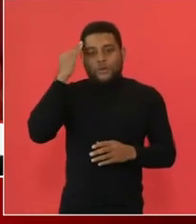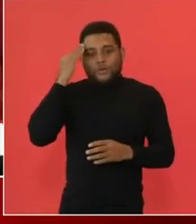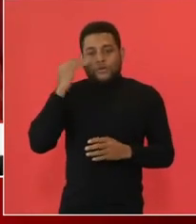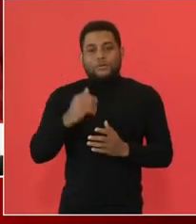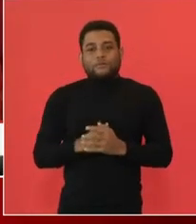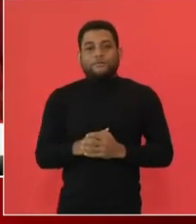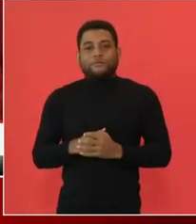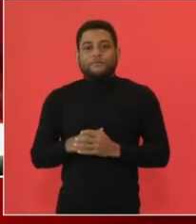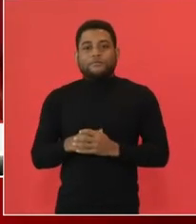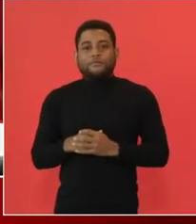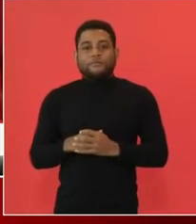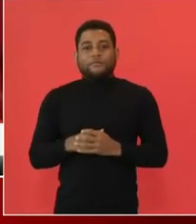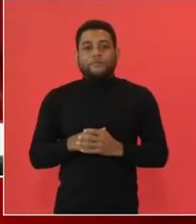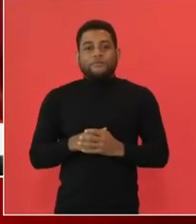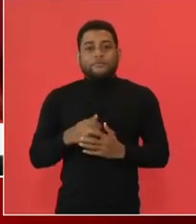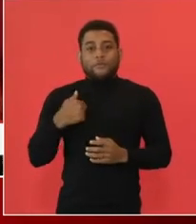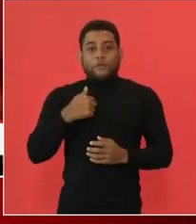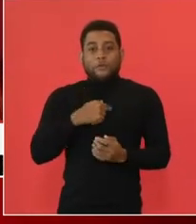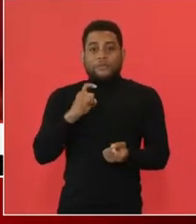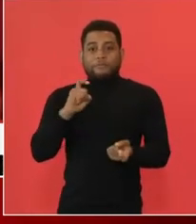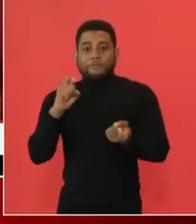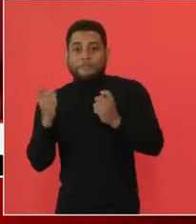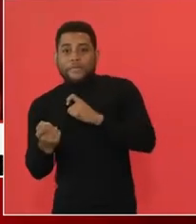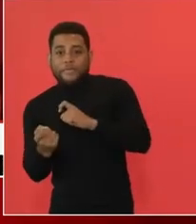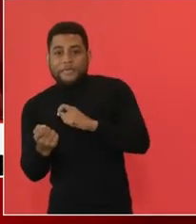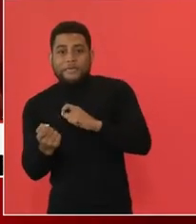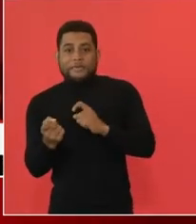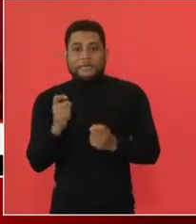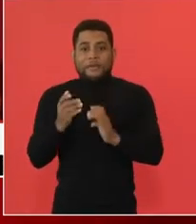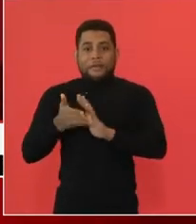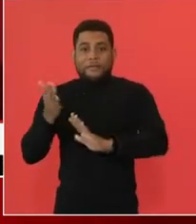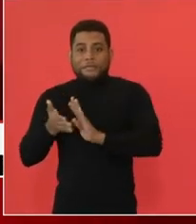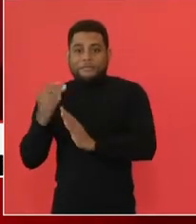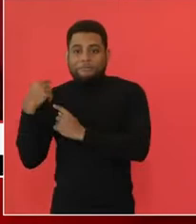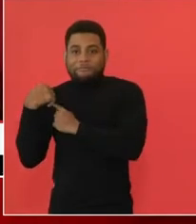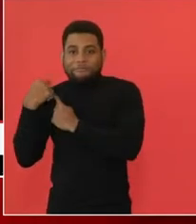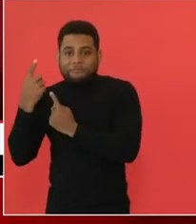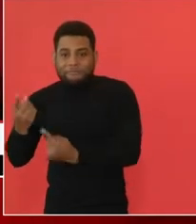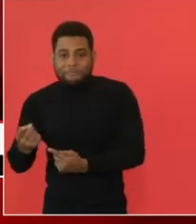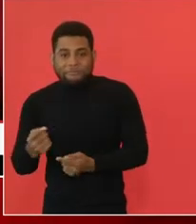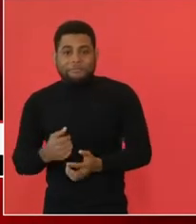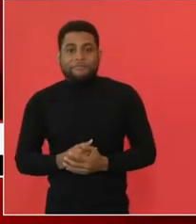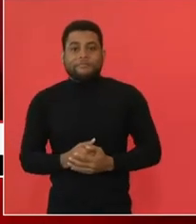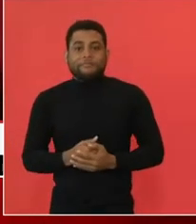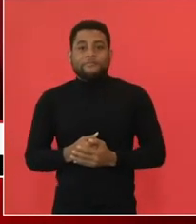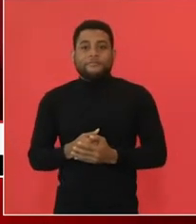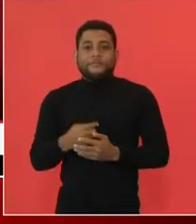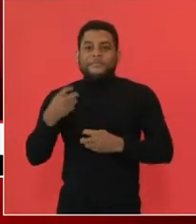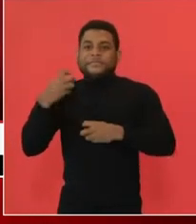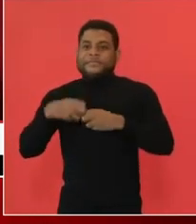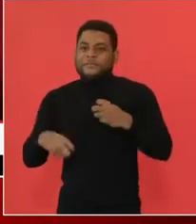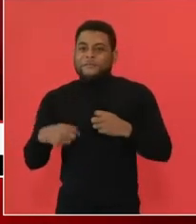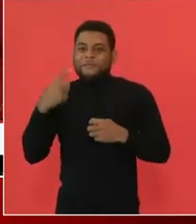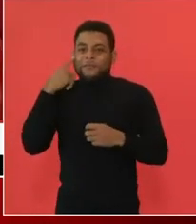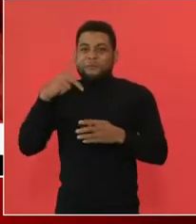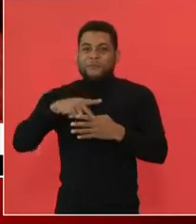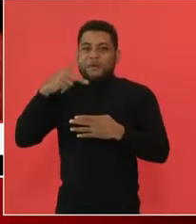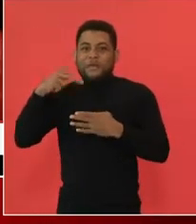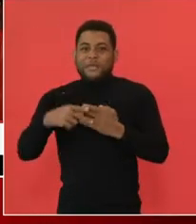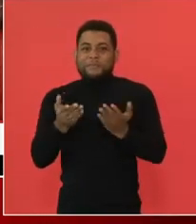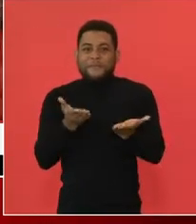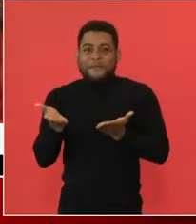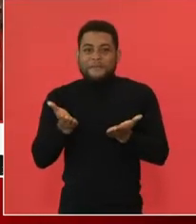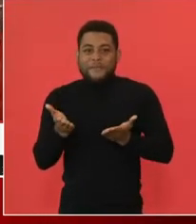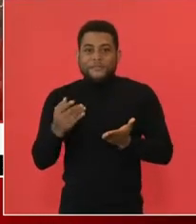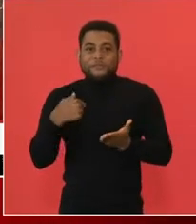modified operation for 15 to 16 months has been difficult for a lot of our programs and services. When